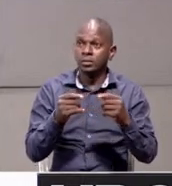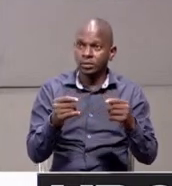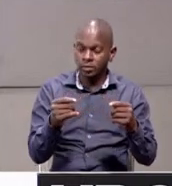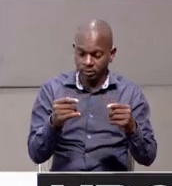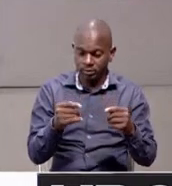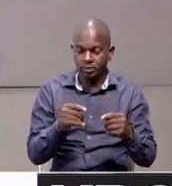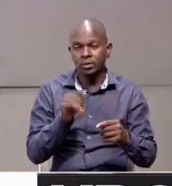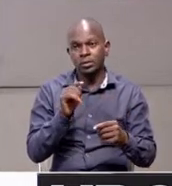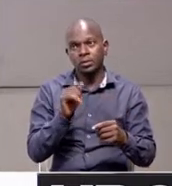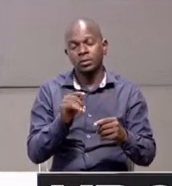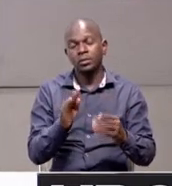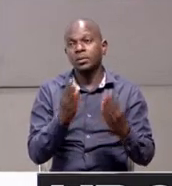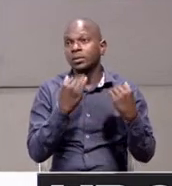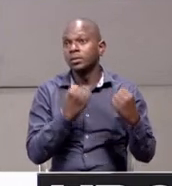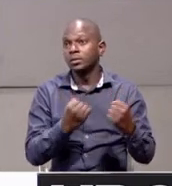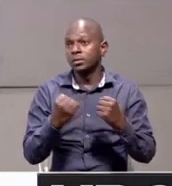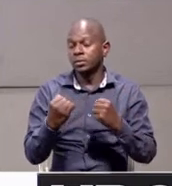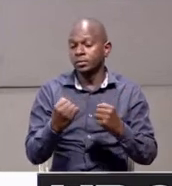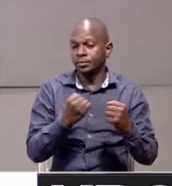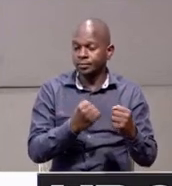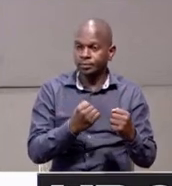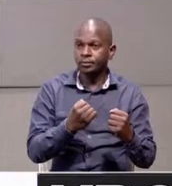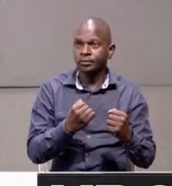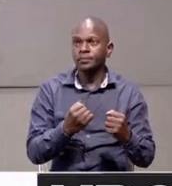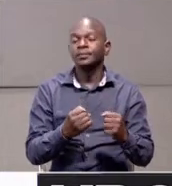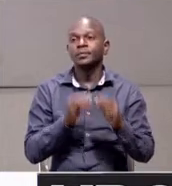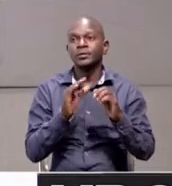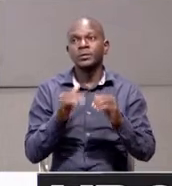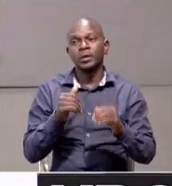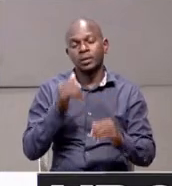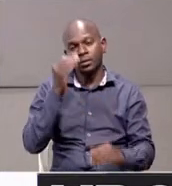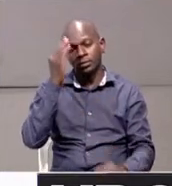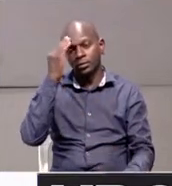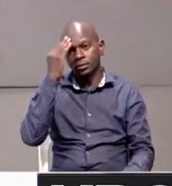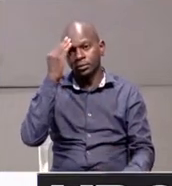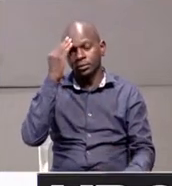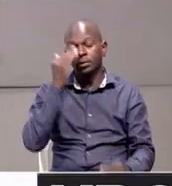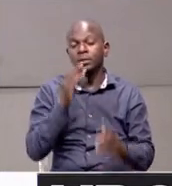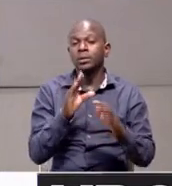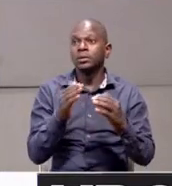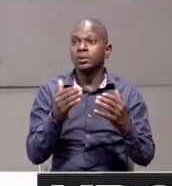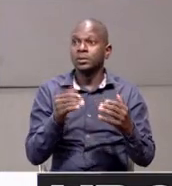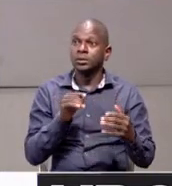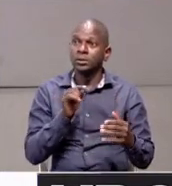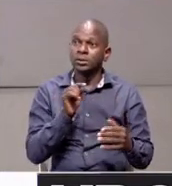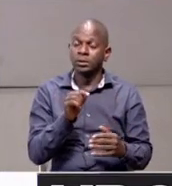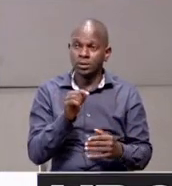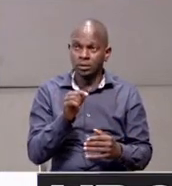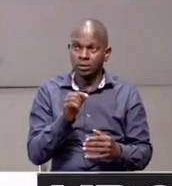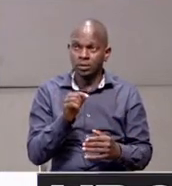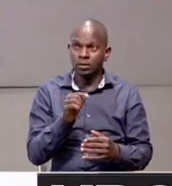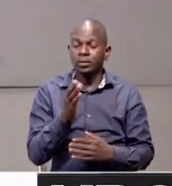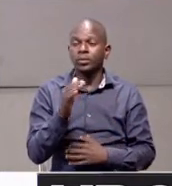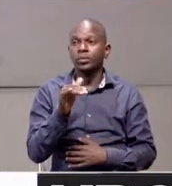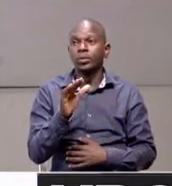it's family challenges, you have to know in the end, God speaks the last word, and his